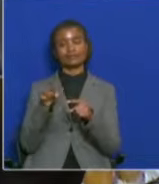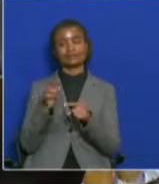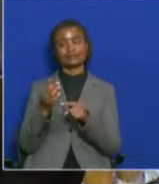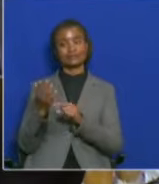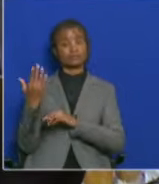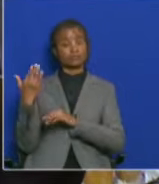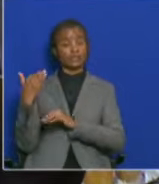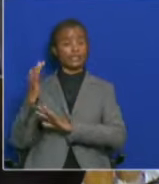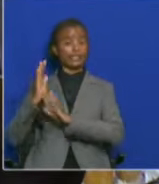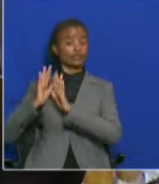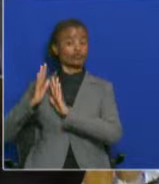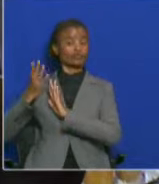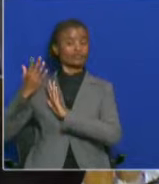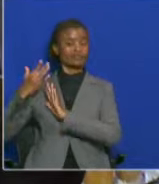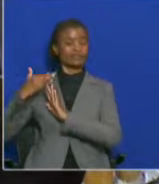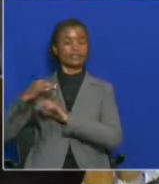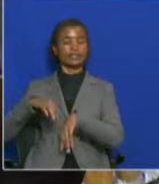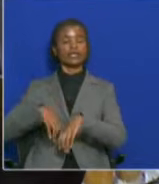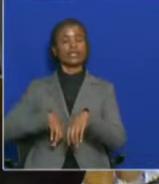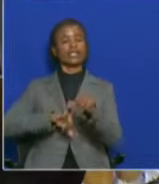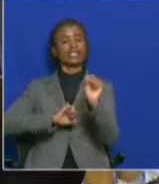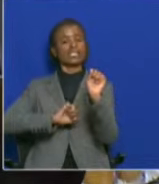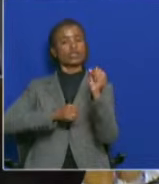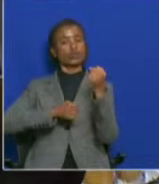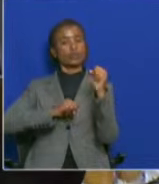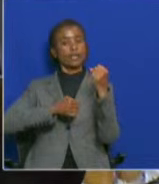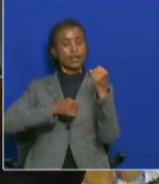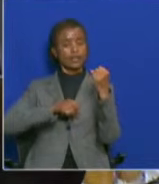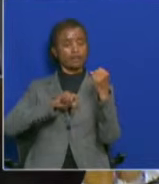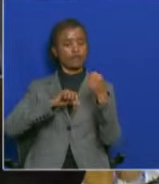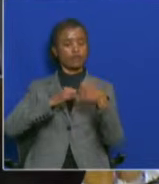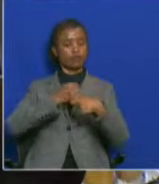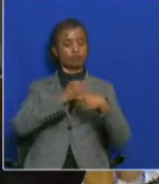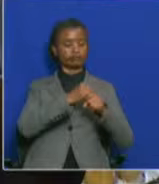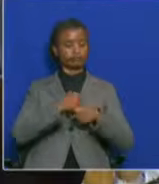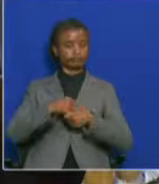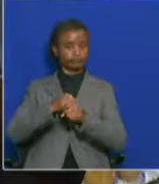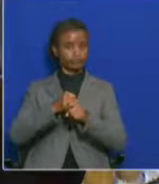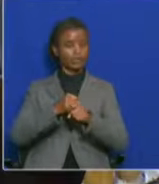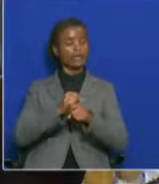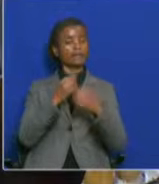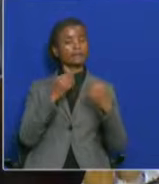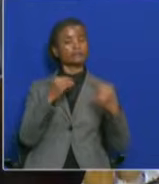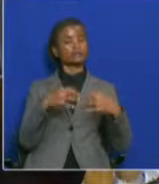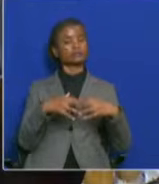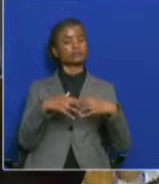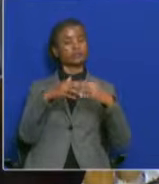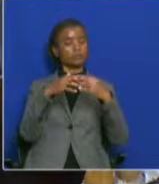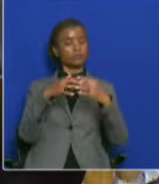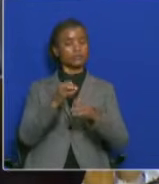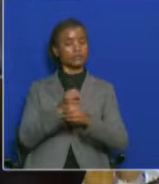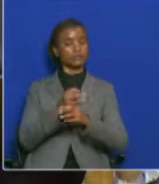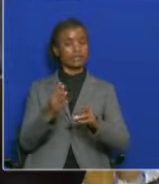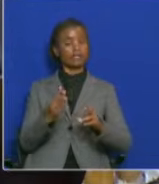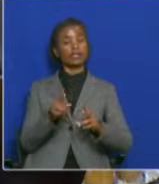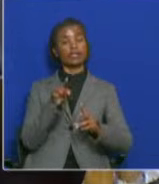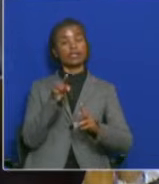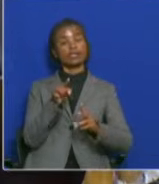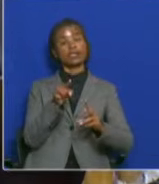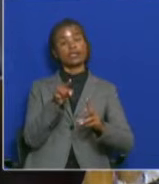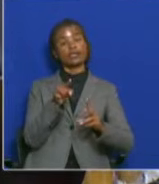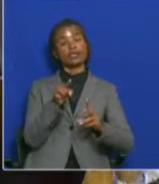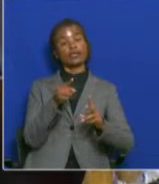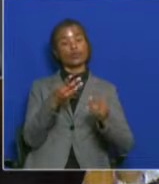equipment to start the business, and that again was together with Sayed,